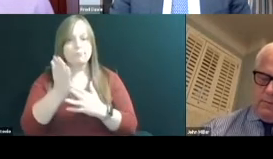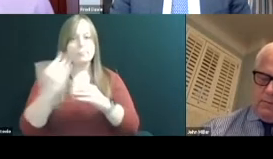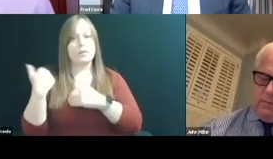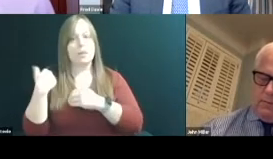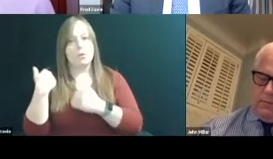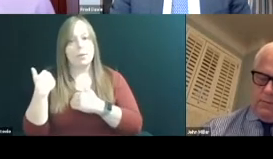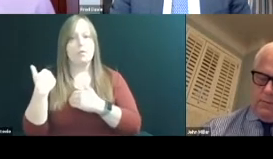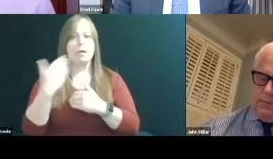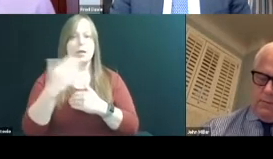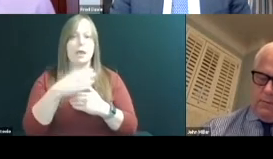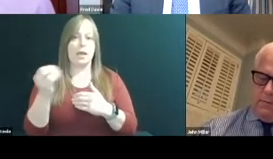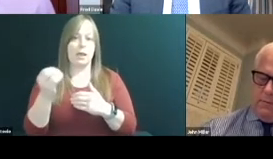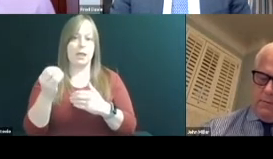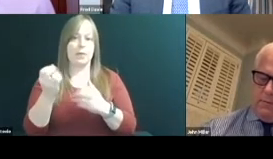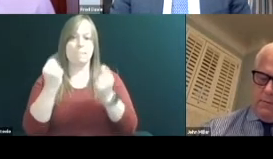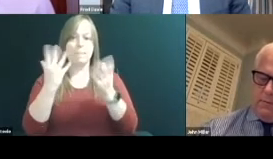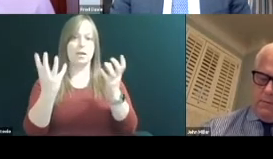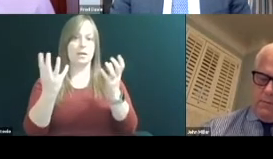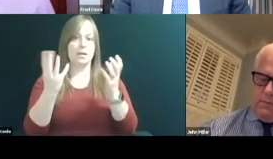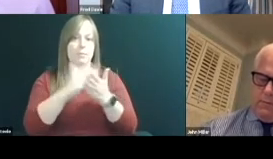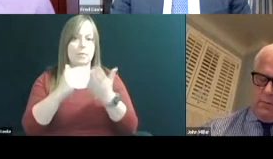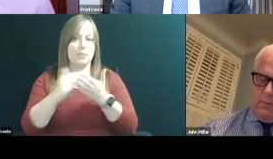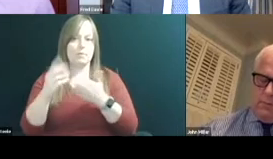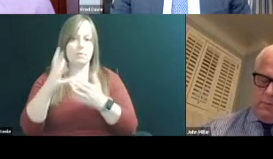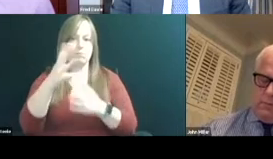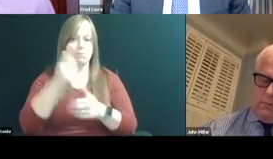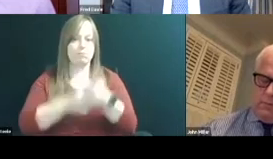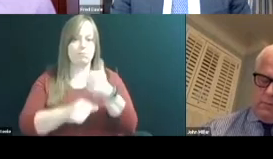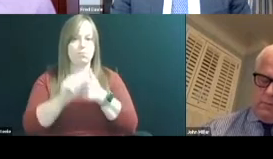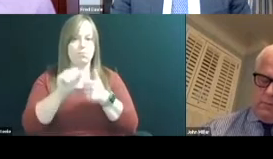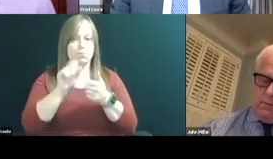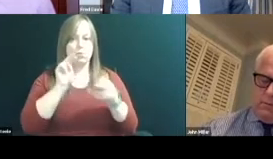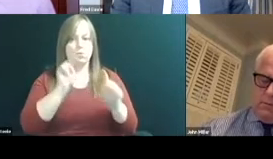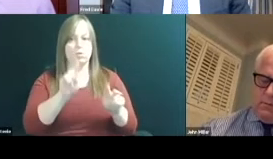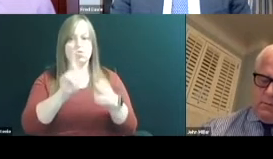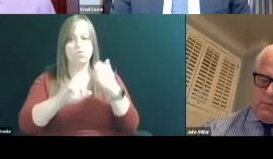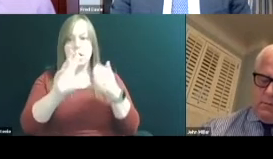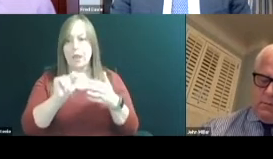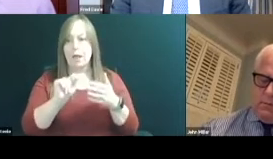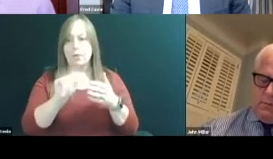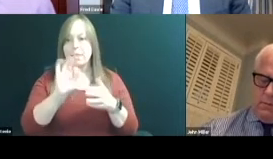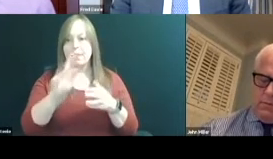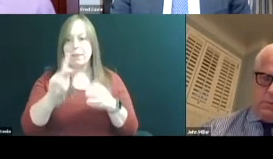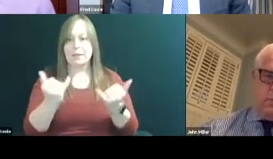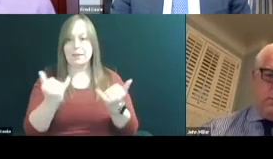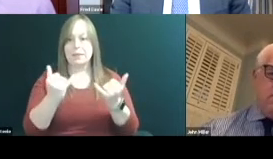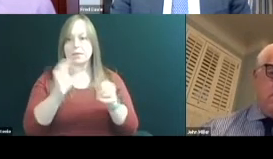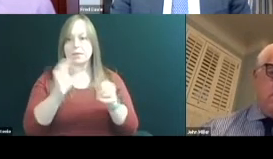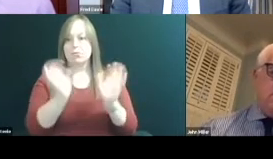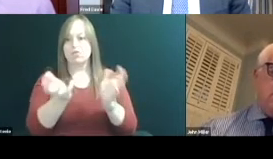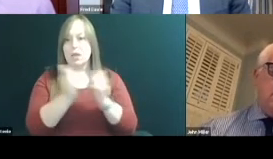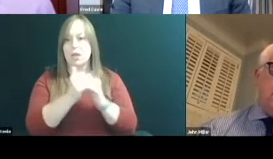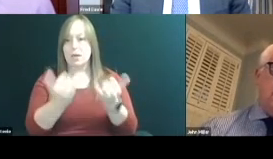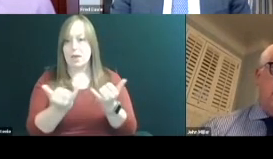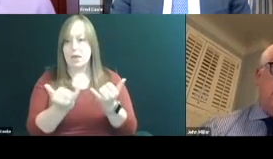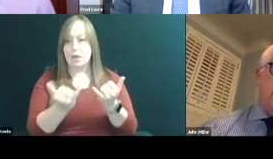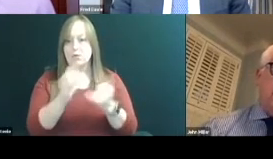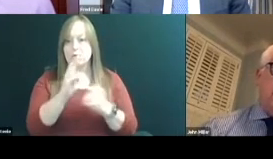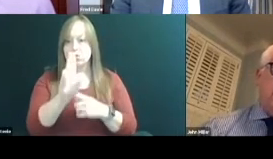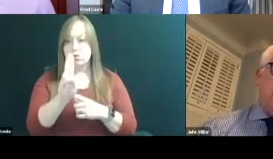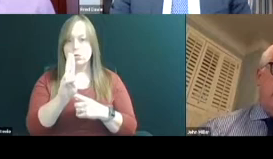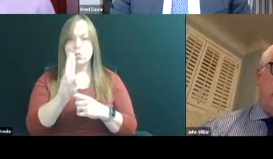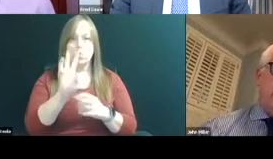accountability, and many, many pieces to it. You should all check out that link, which has been posted in the chat and at the Citizens